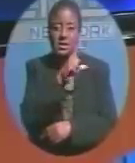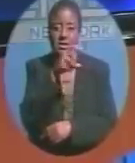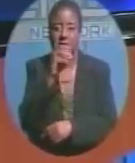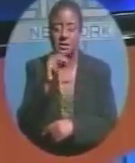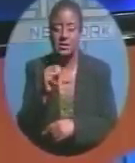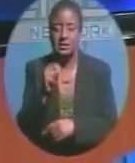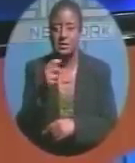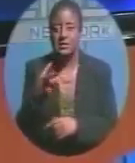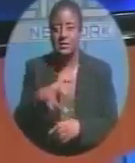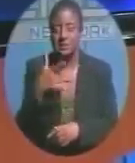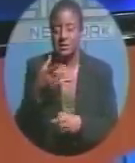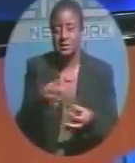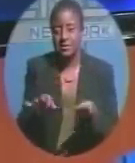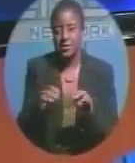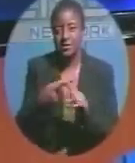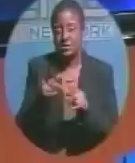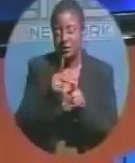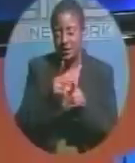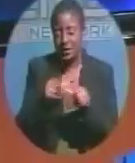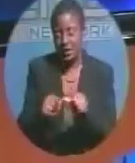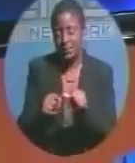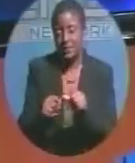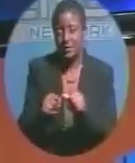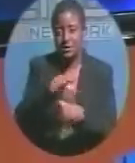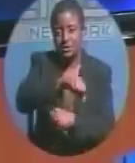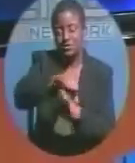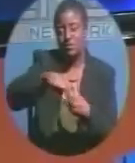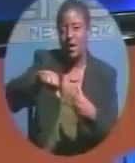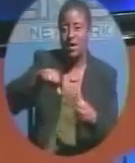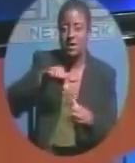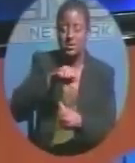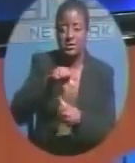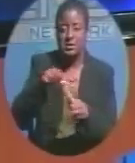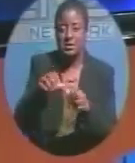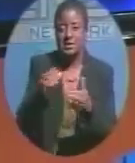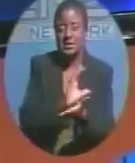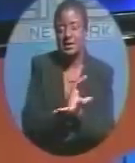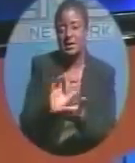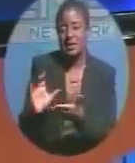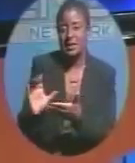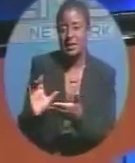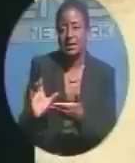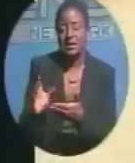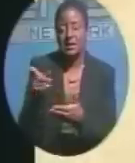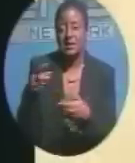Our Jalen Gibson takes a look at one of the best kept yards in the big yard.